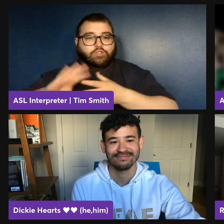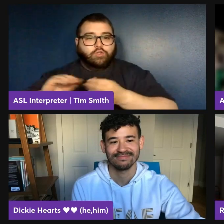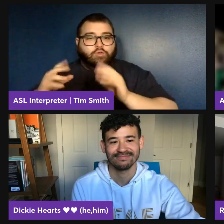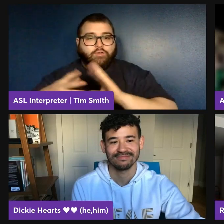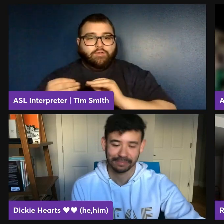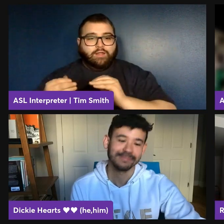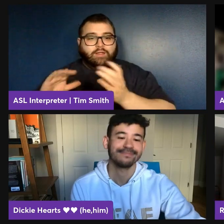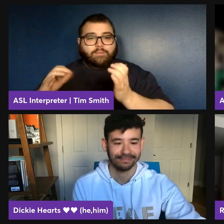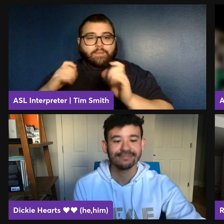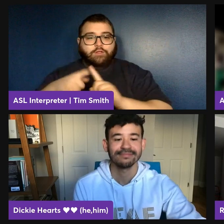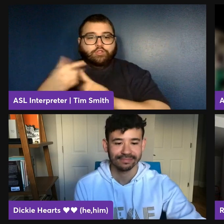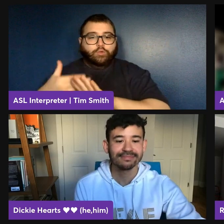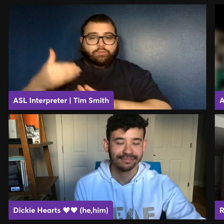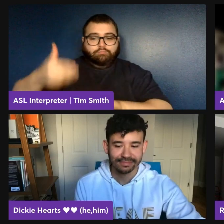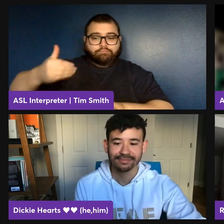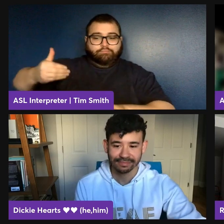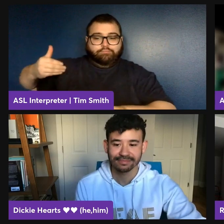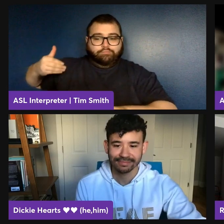previous iterations, and so.